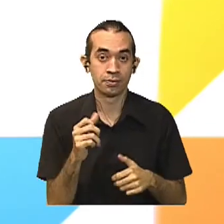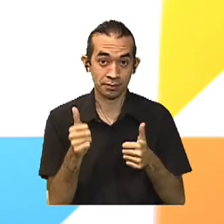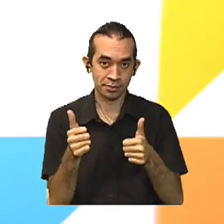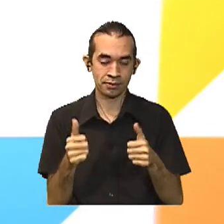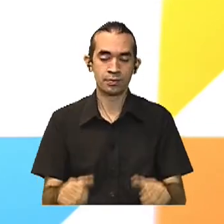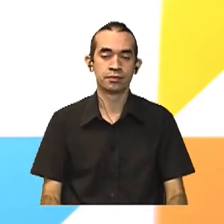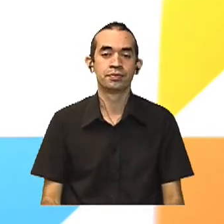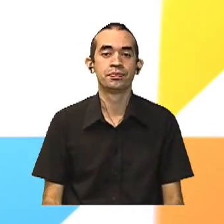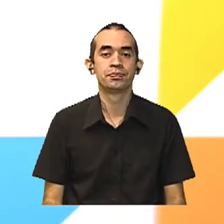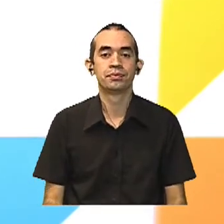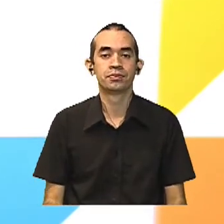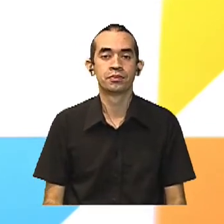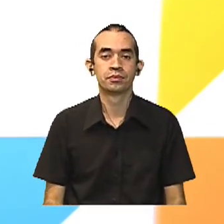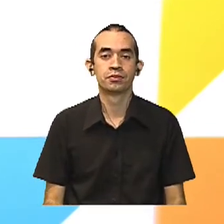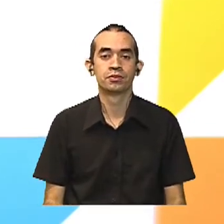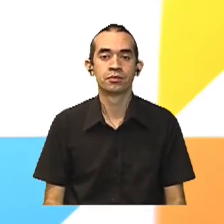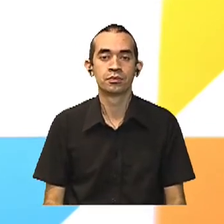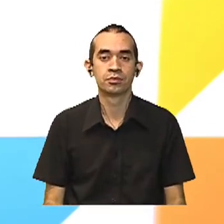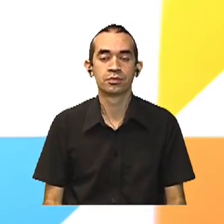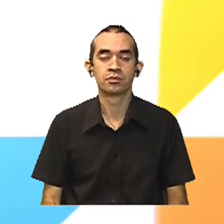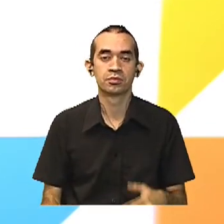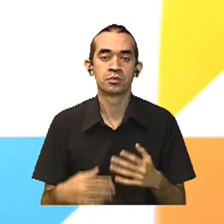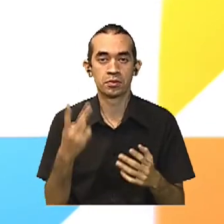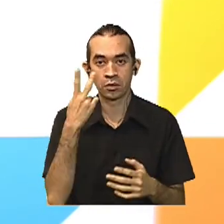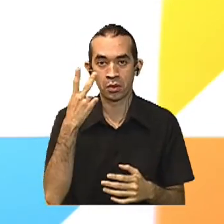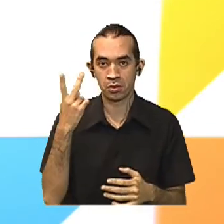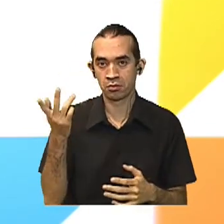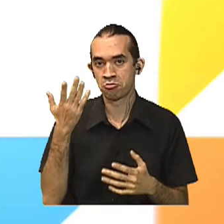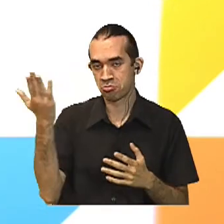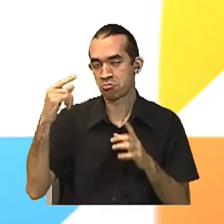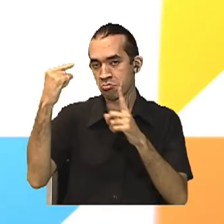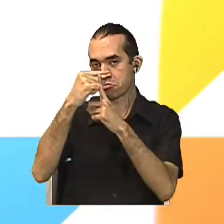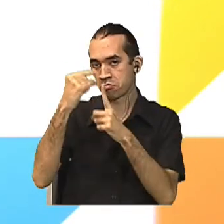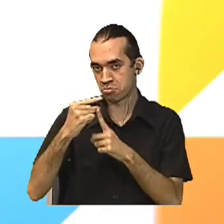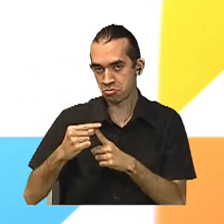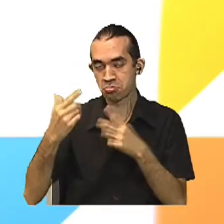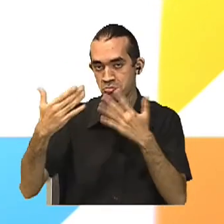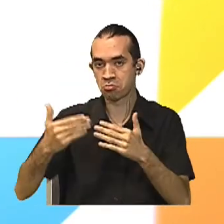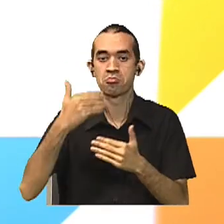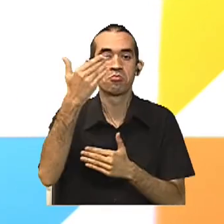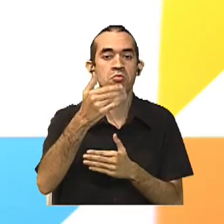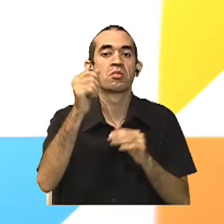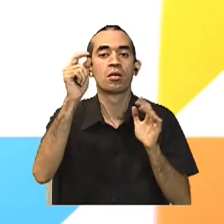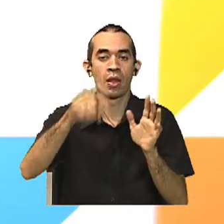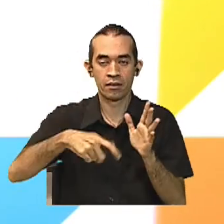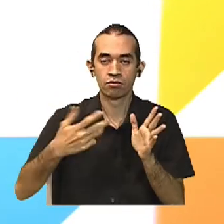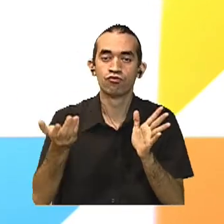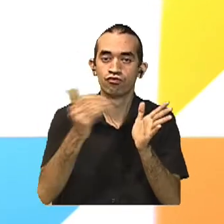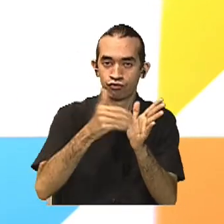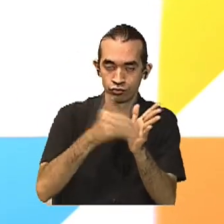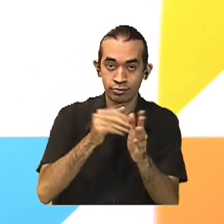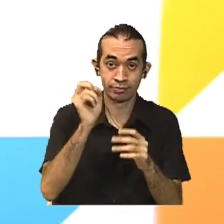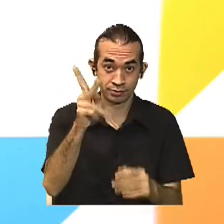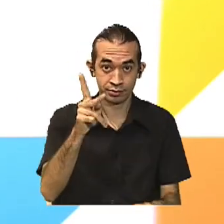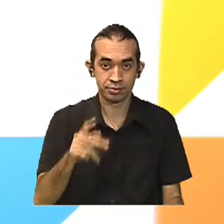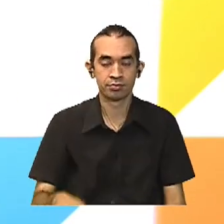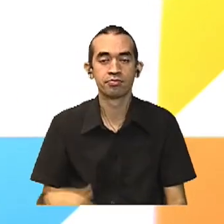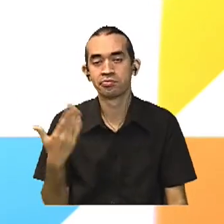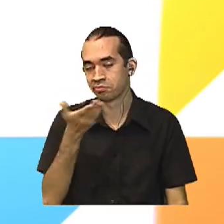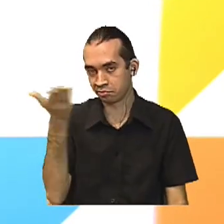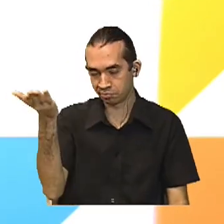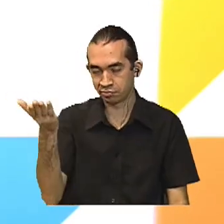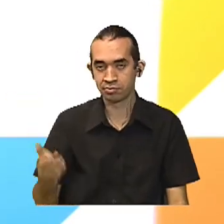so you are going to watch these words and then you have to repeat. Okay, so